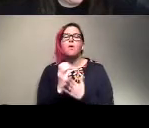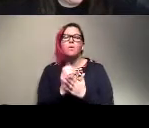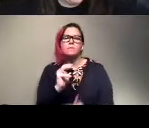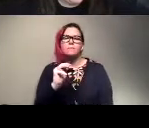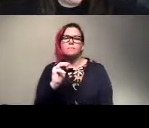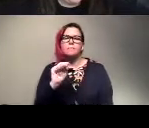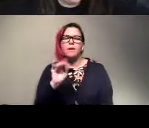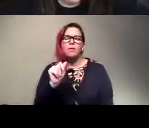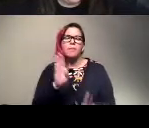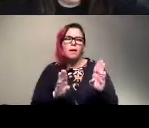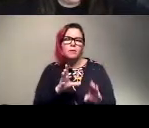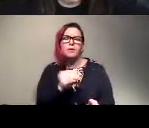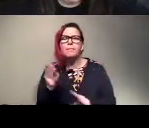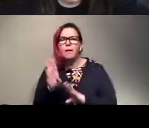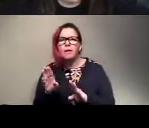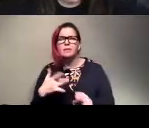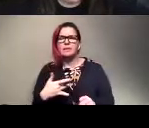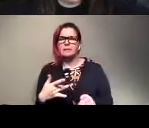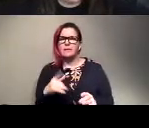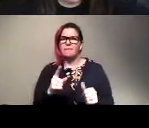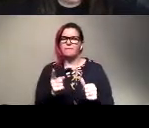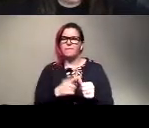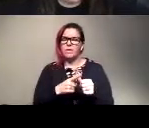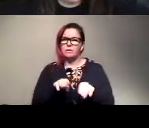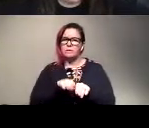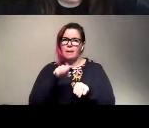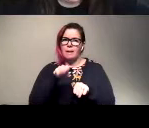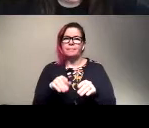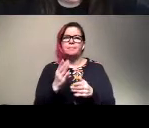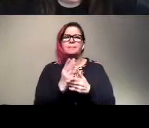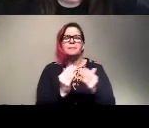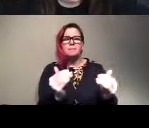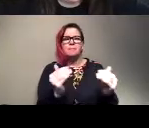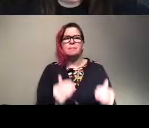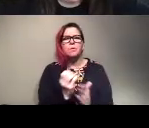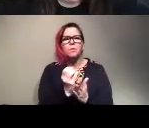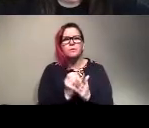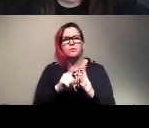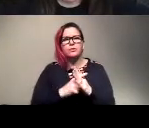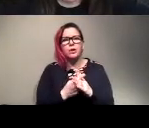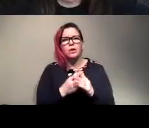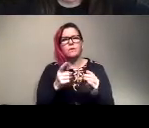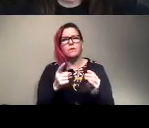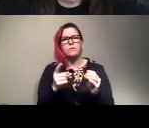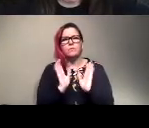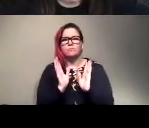and biology are typically doing this first major step. Some of our courses are starting to do things with